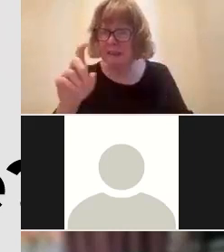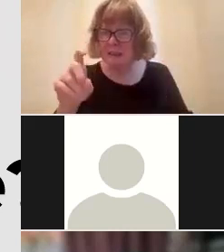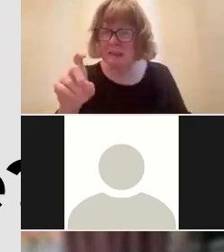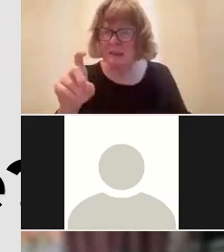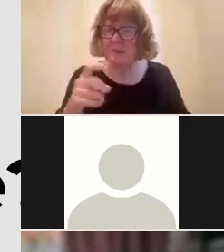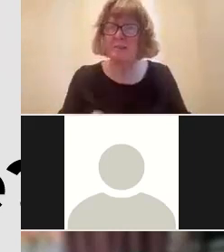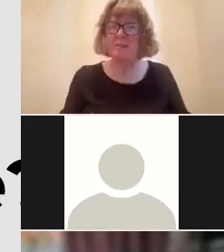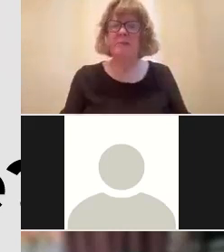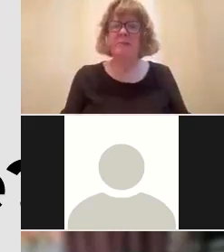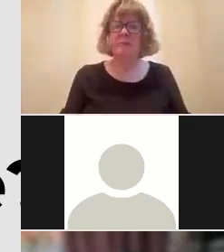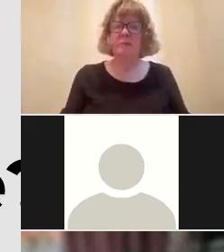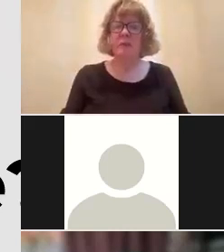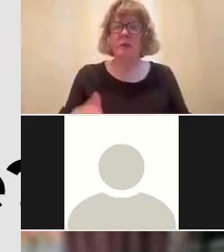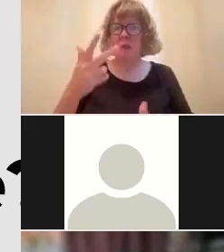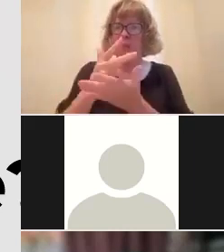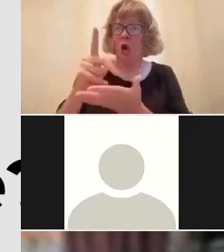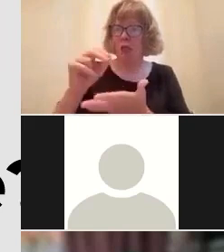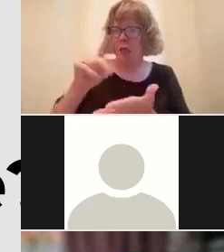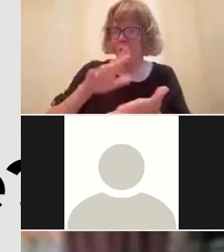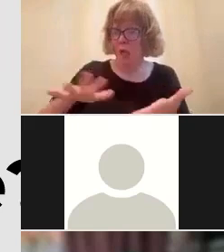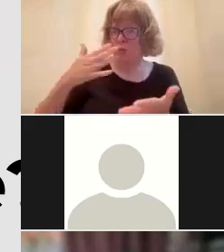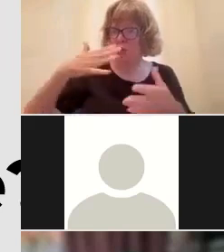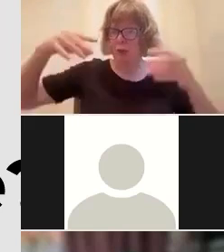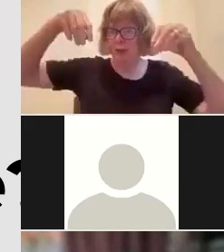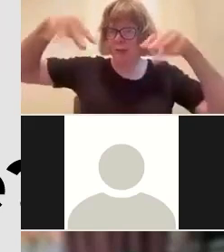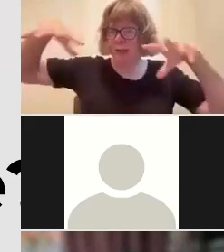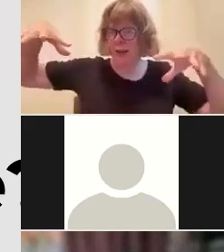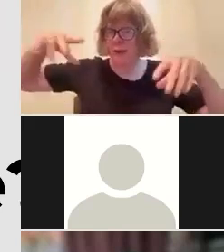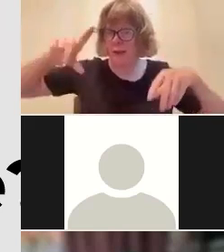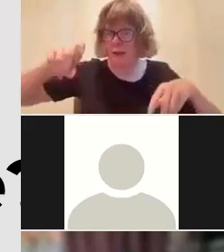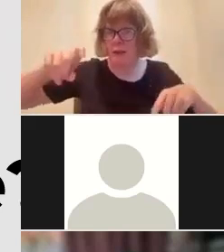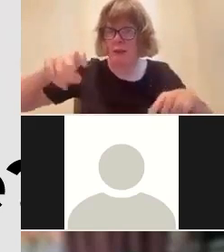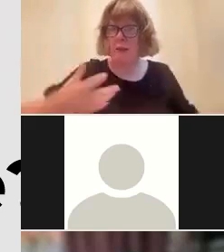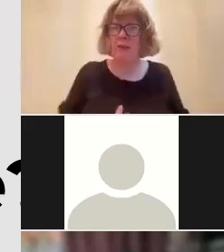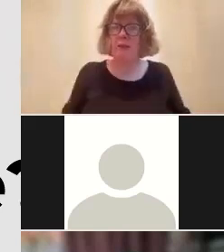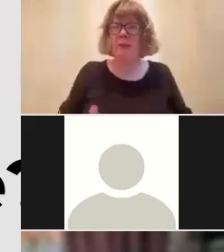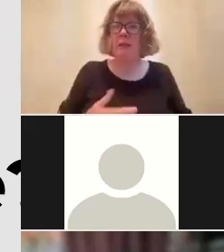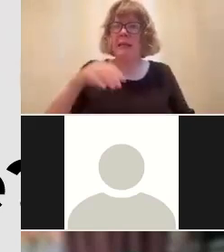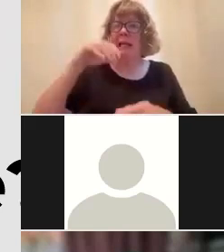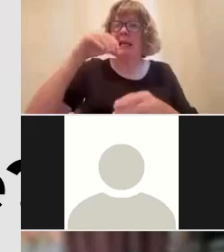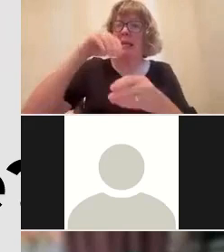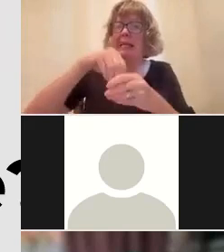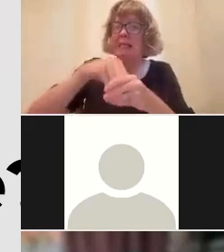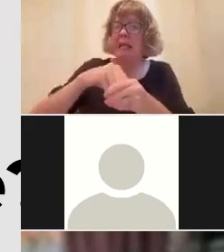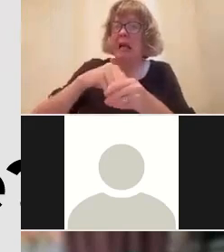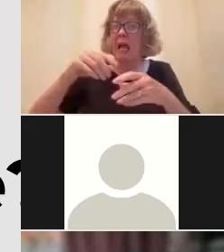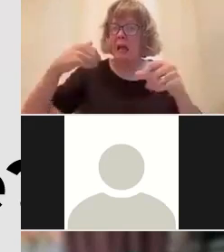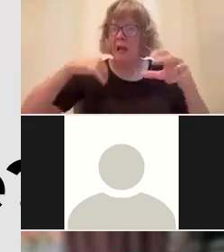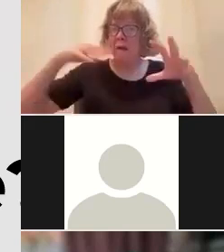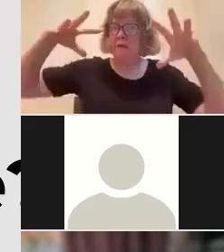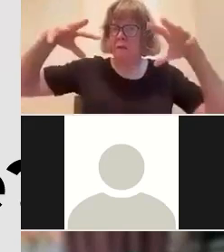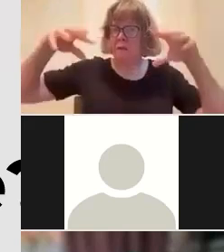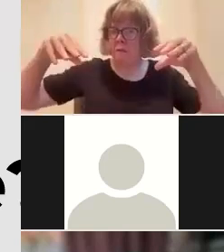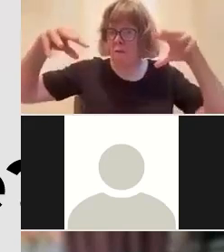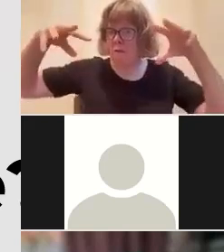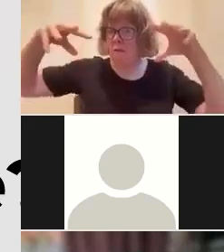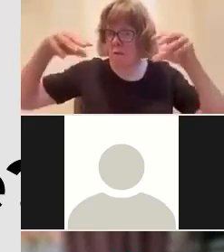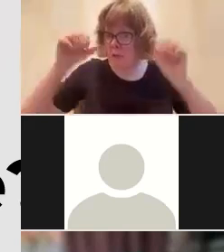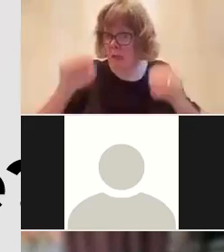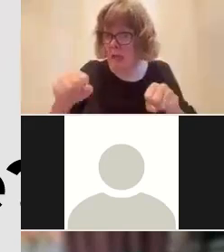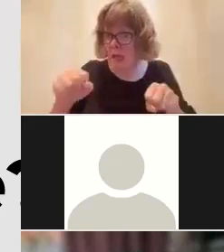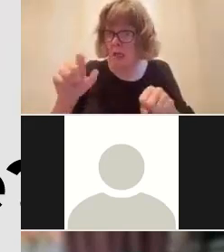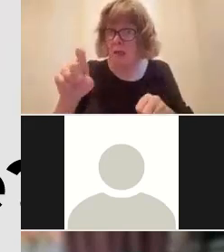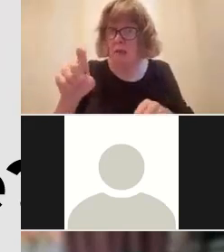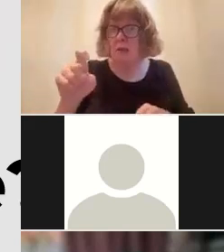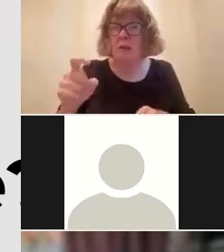lot well lit? Is lighting indoors appropriately soft for light sensitivity? What